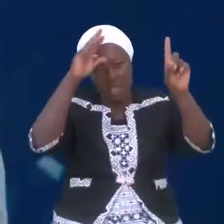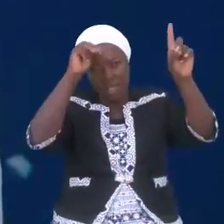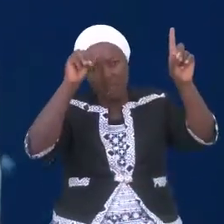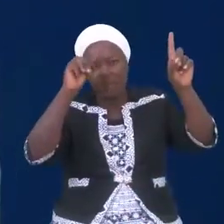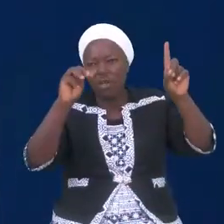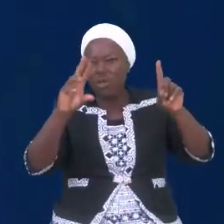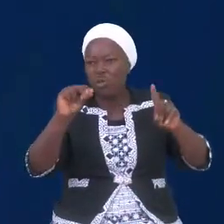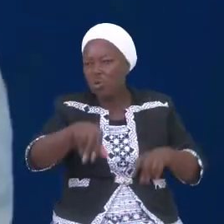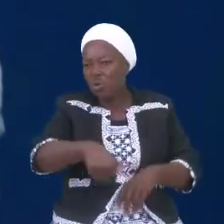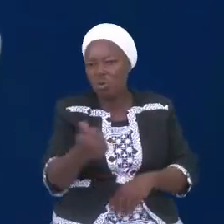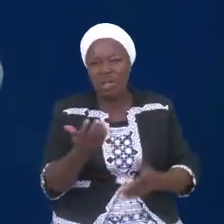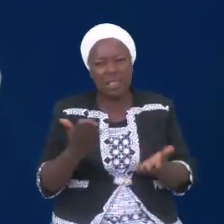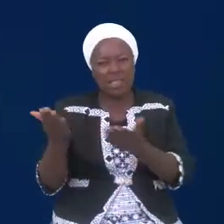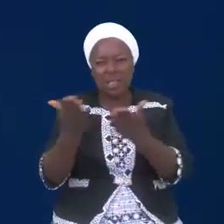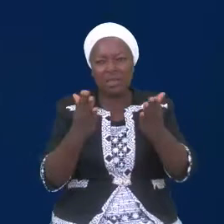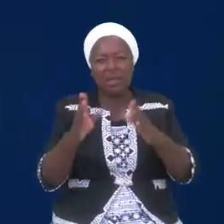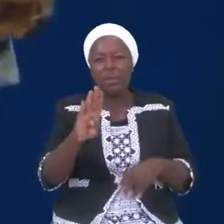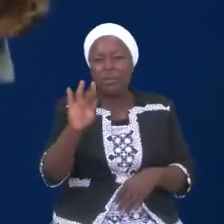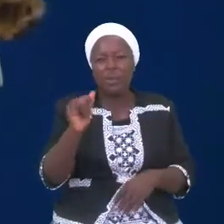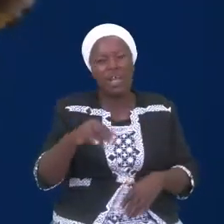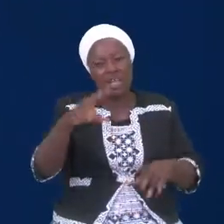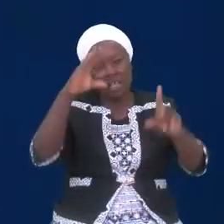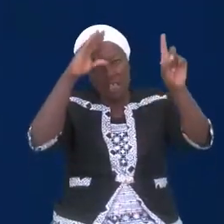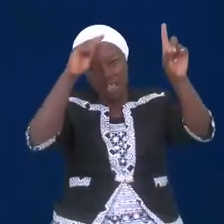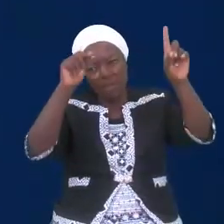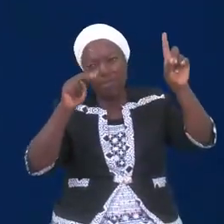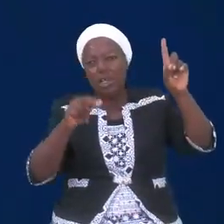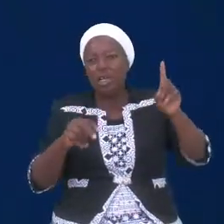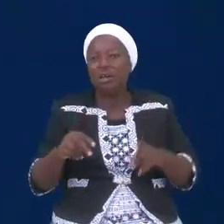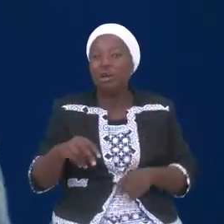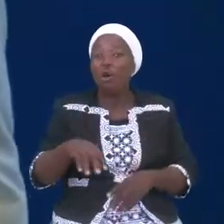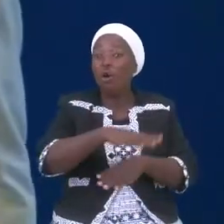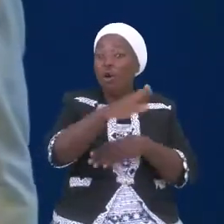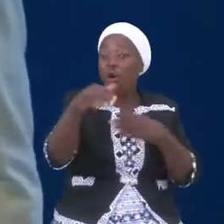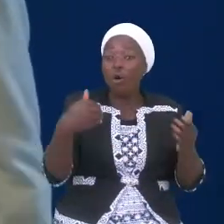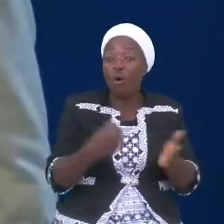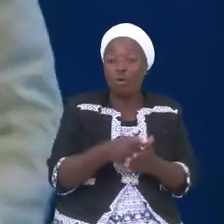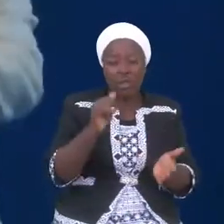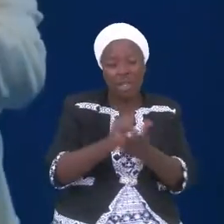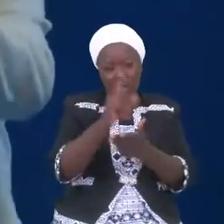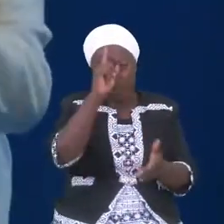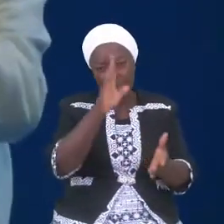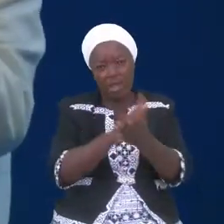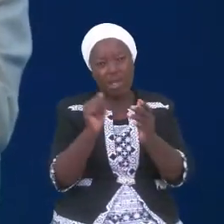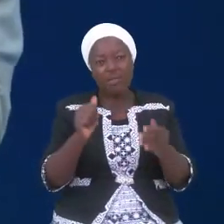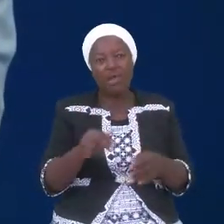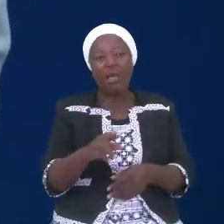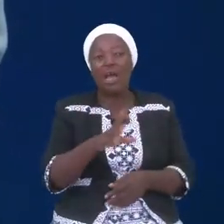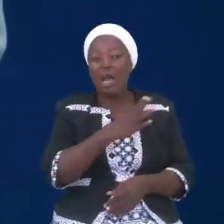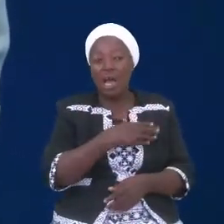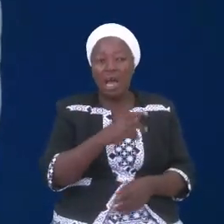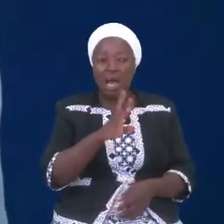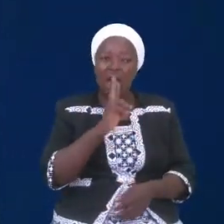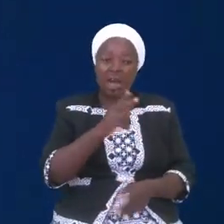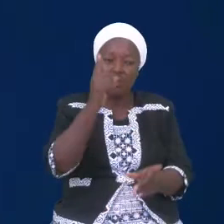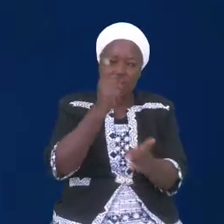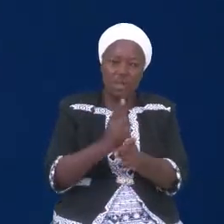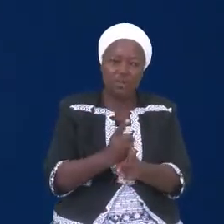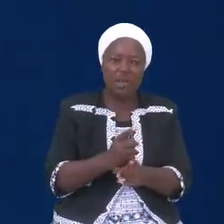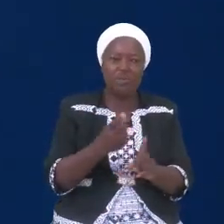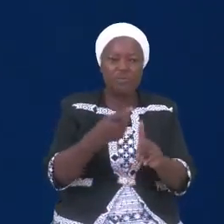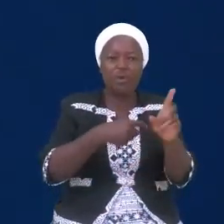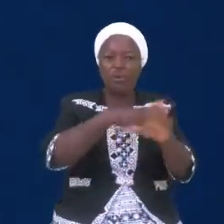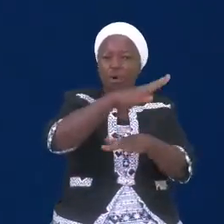other sacrifice. By him, all that believe are justified from